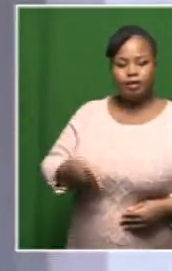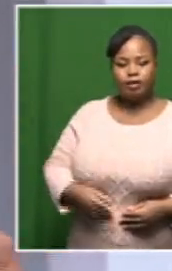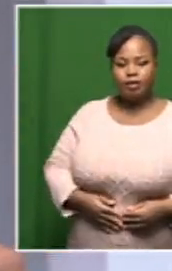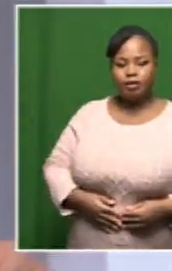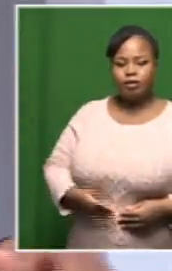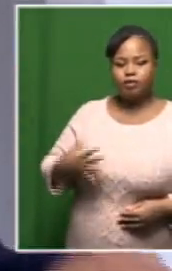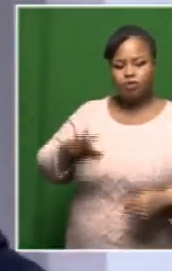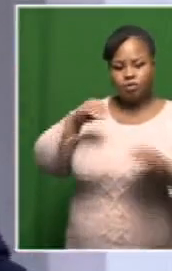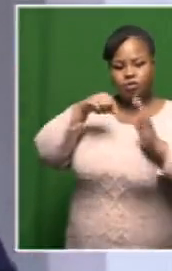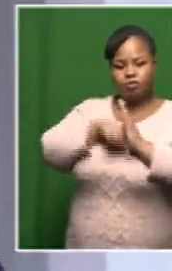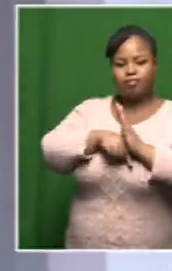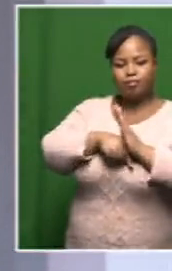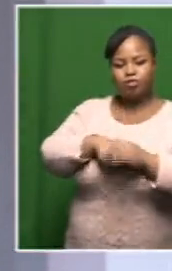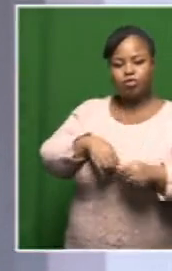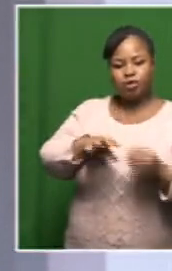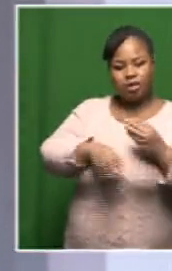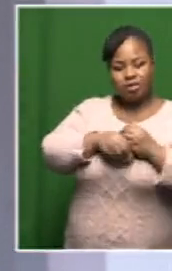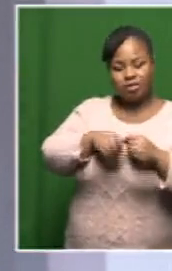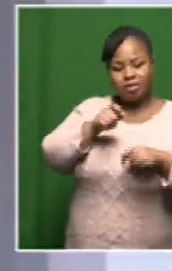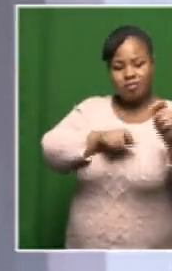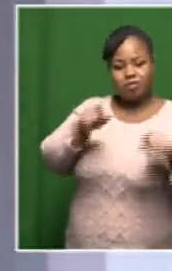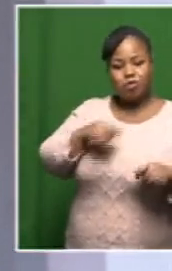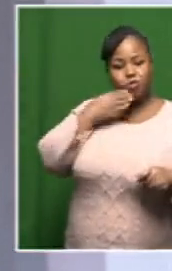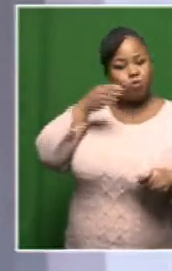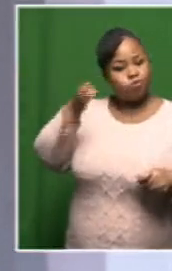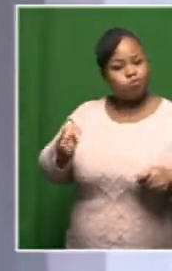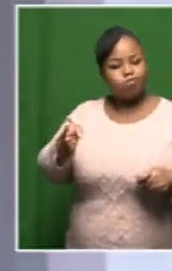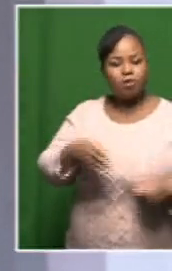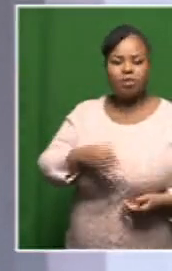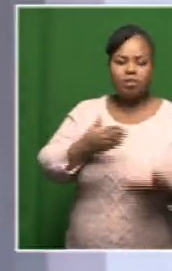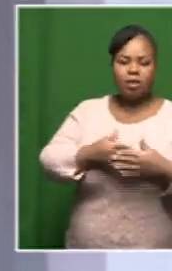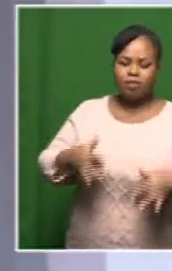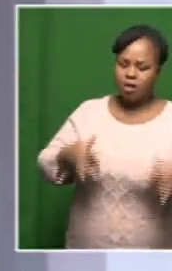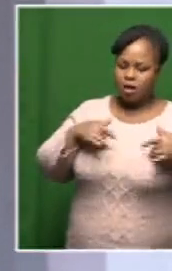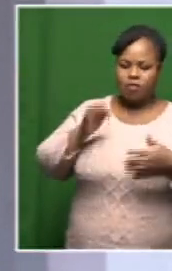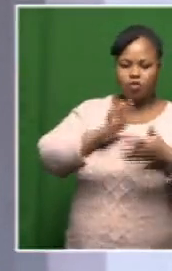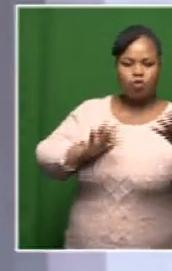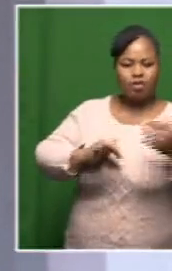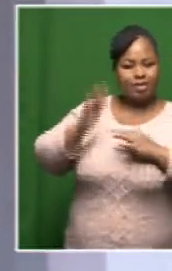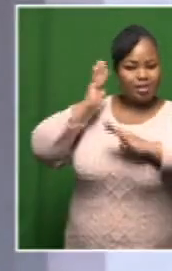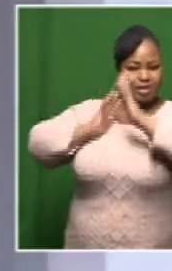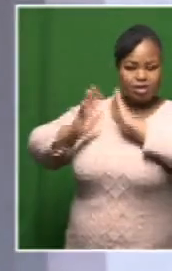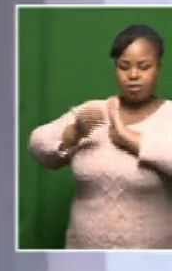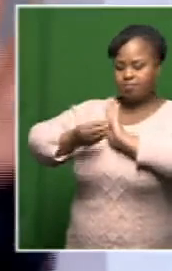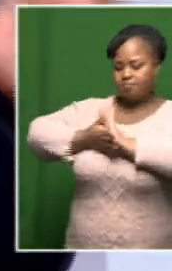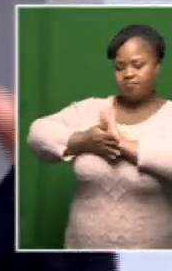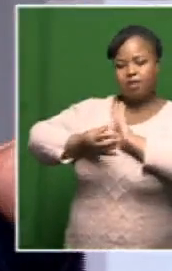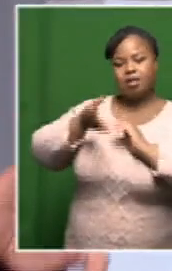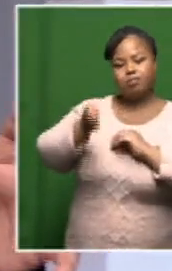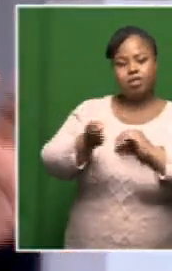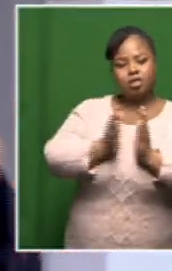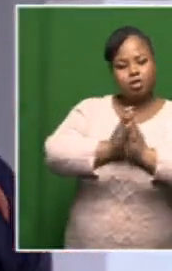to add in depth, the personnels who are there, I mean, their biography is there also. Yes. So there's a history in this book, there's